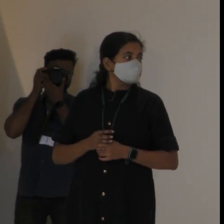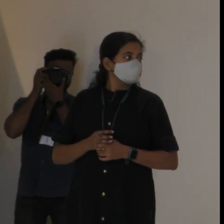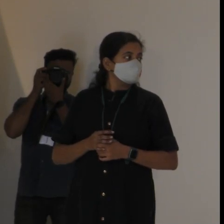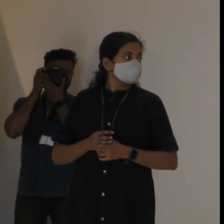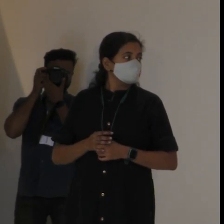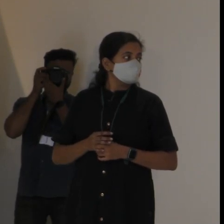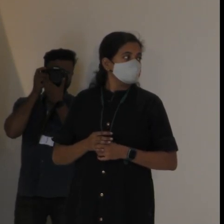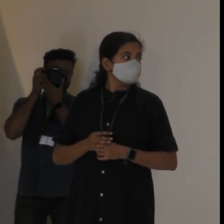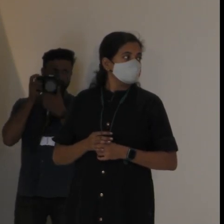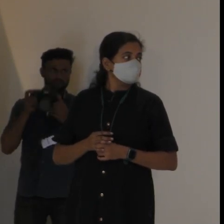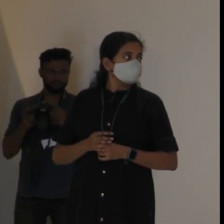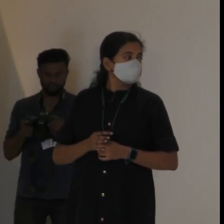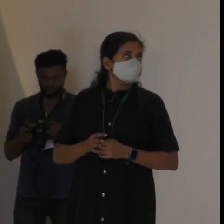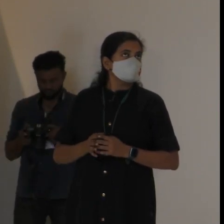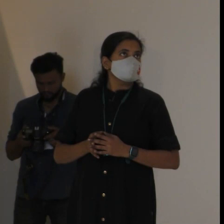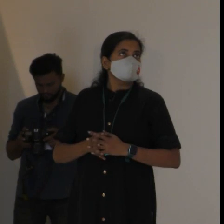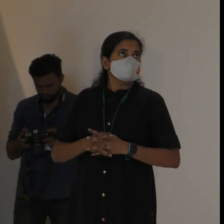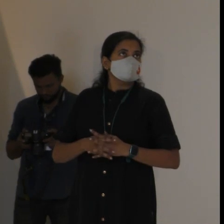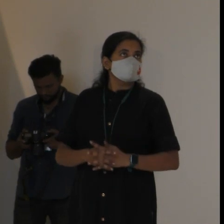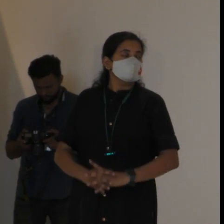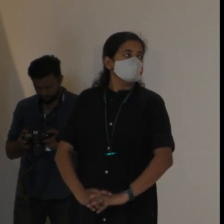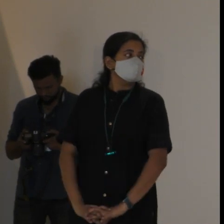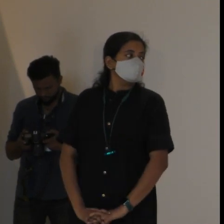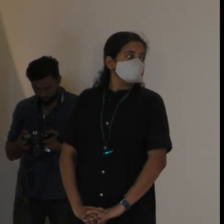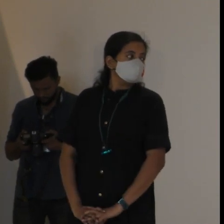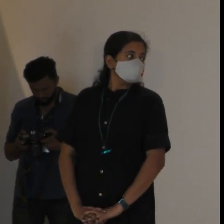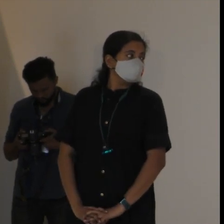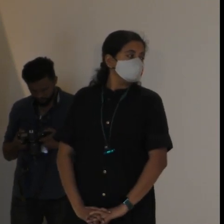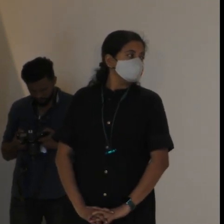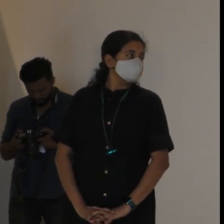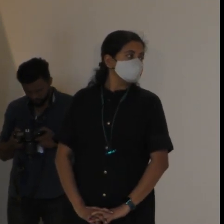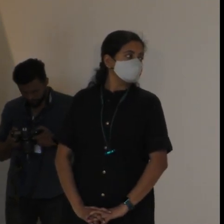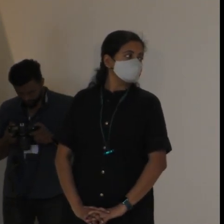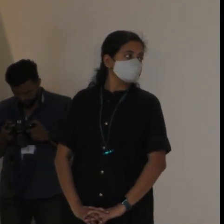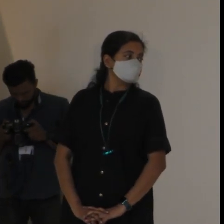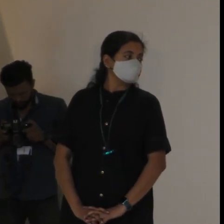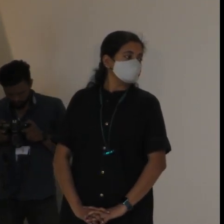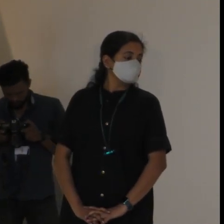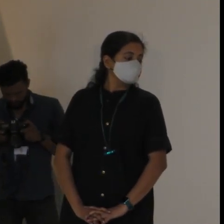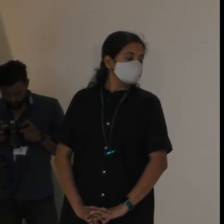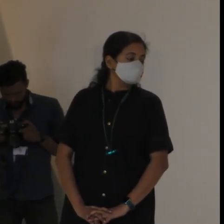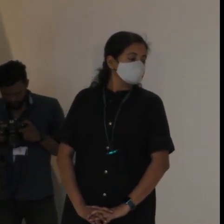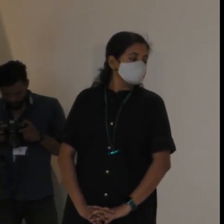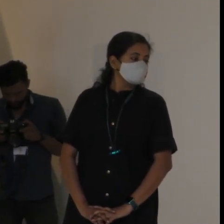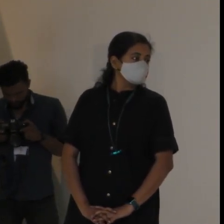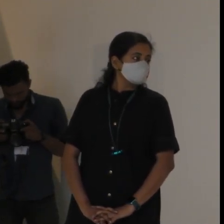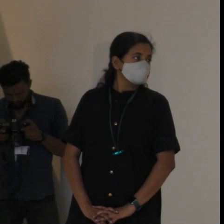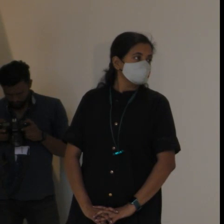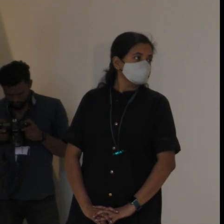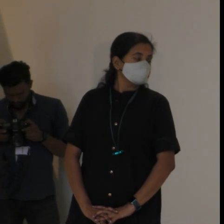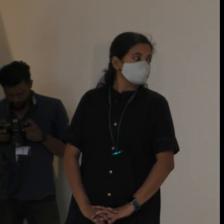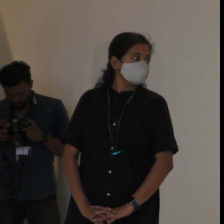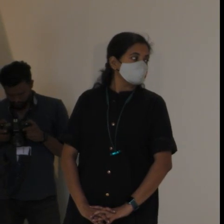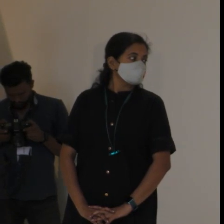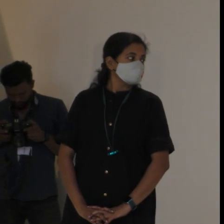Colonialism has never gone away. Maybe there aren't British troops in Egypt, but there is still this influence. There